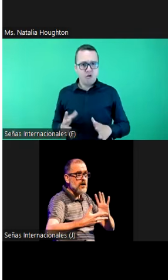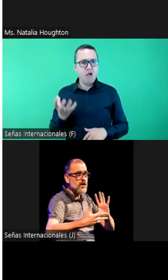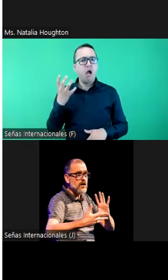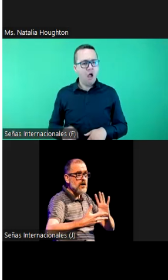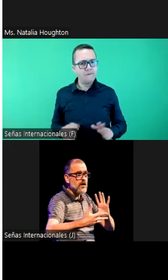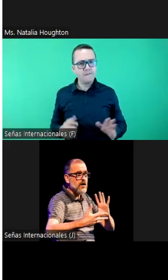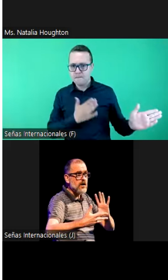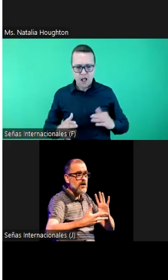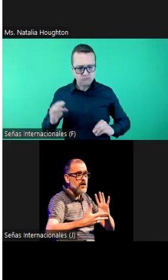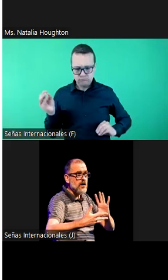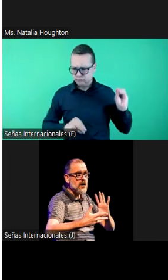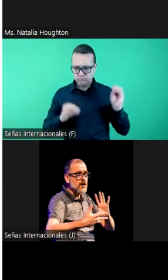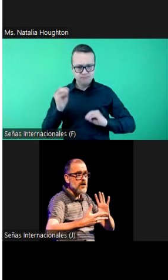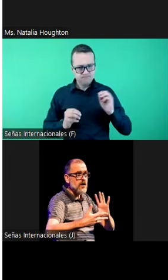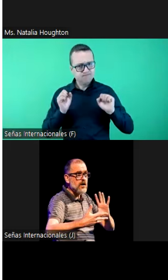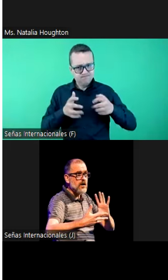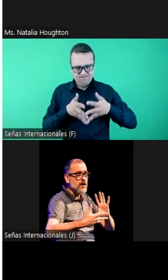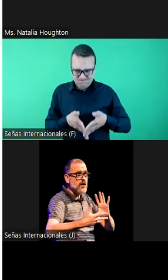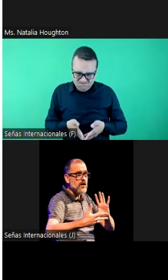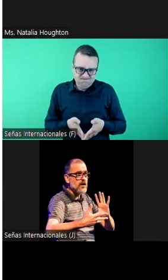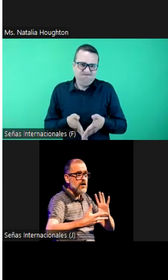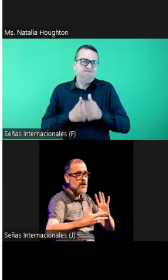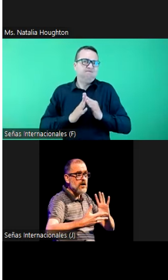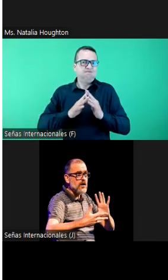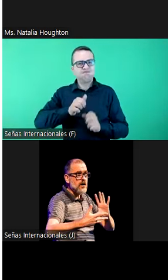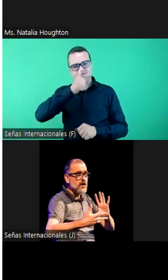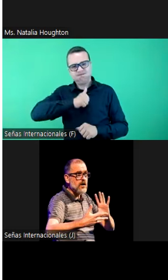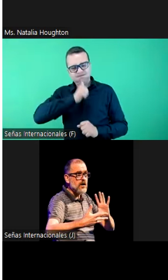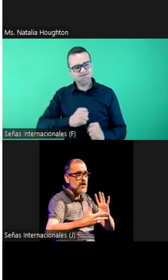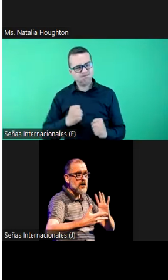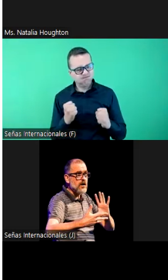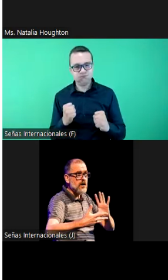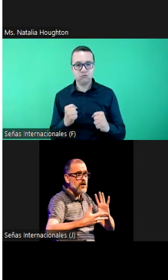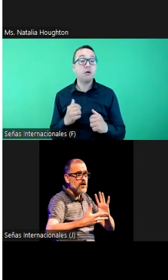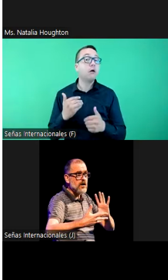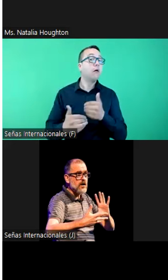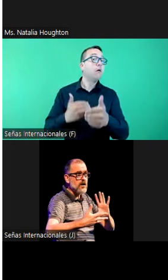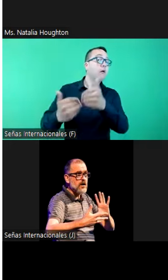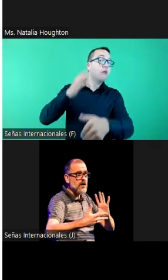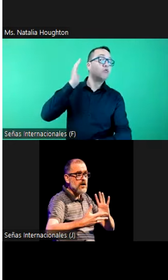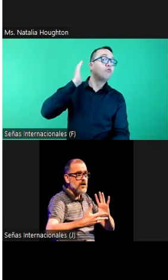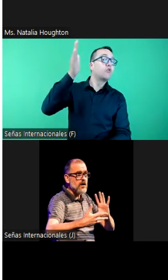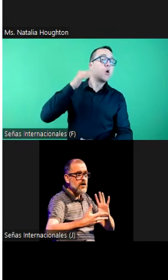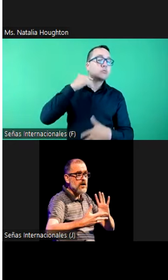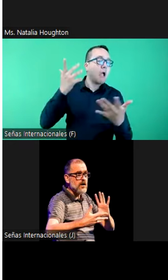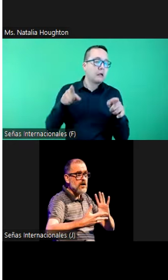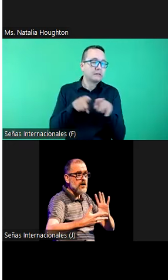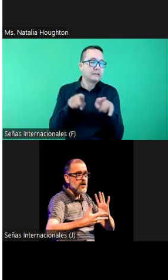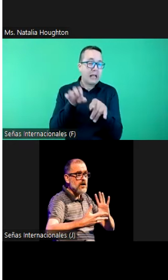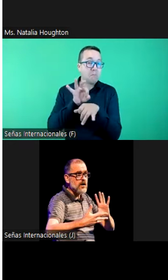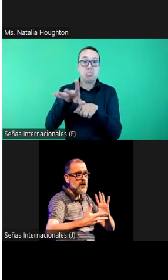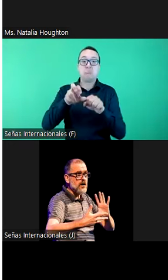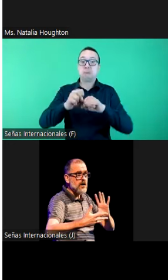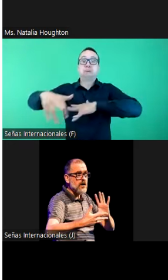countries have had plans or have developed plans to strengthen the resilience of